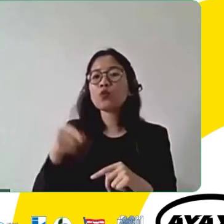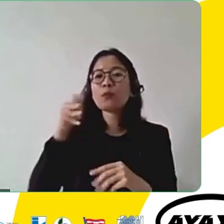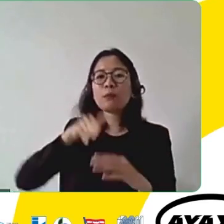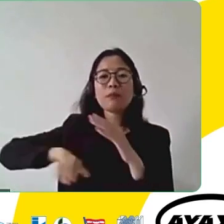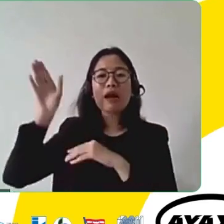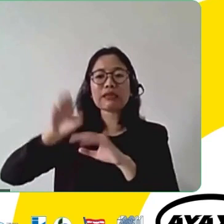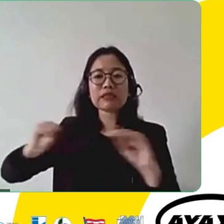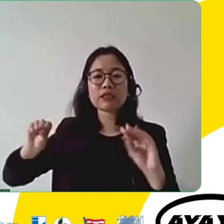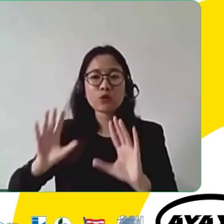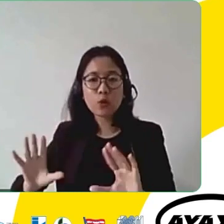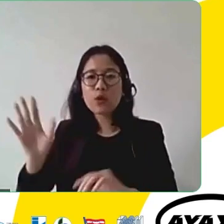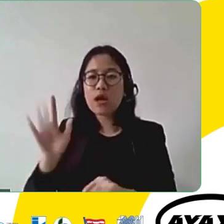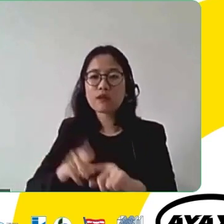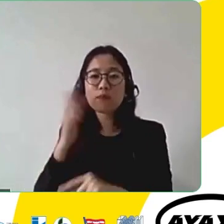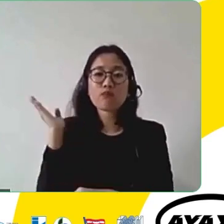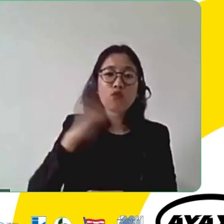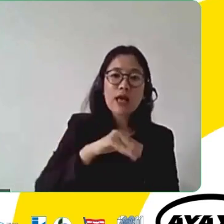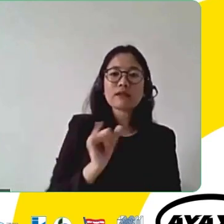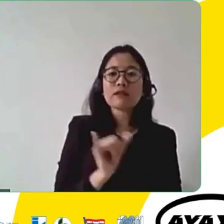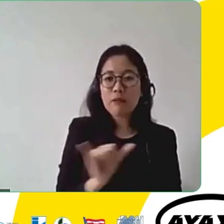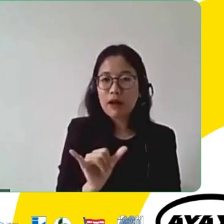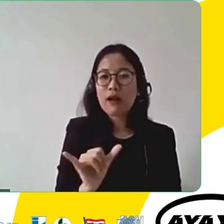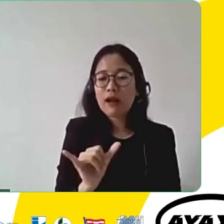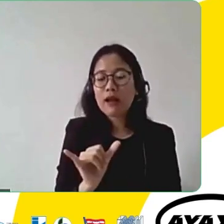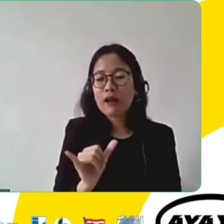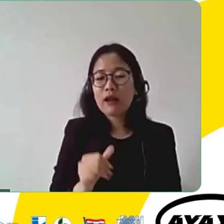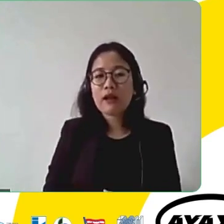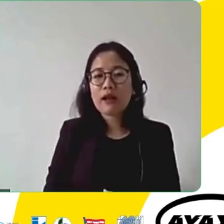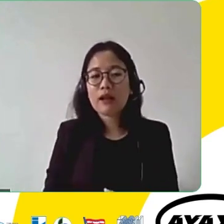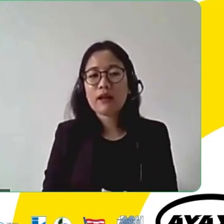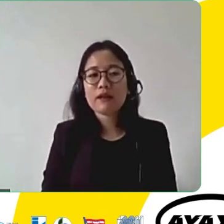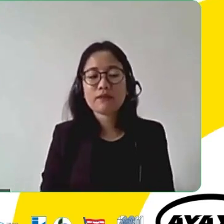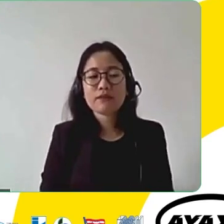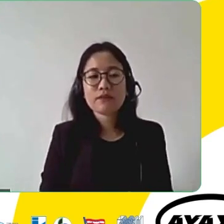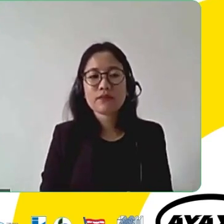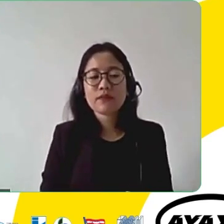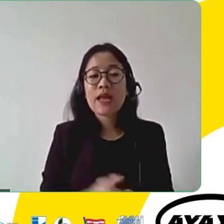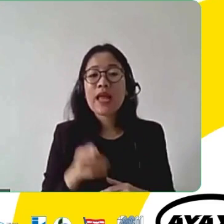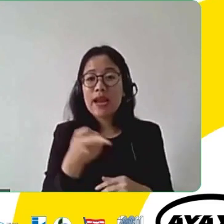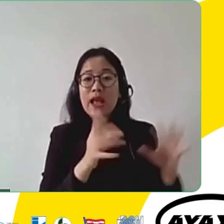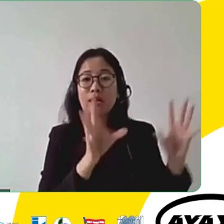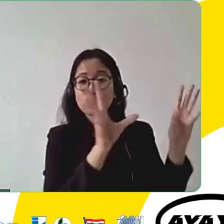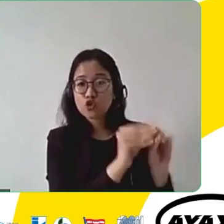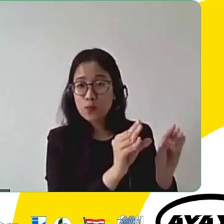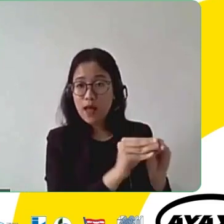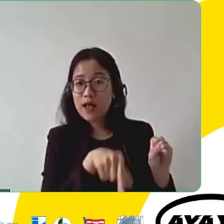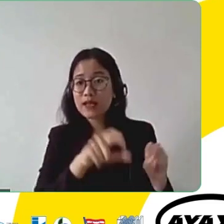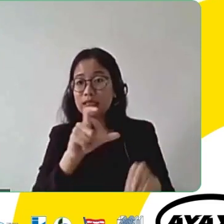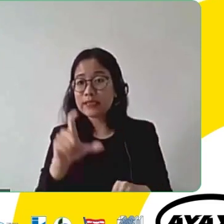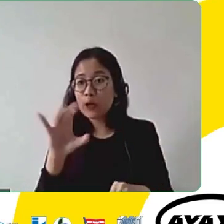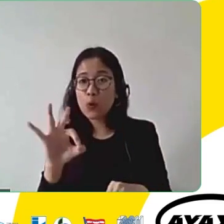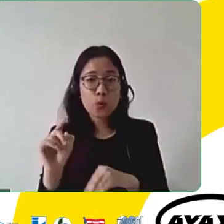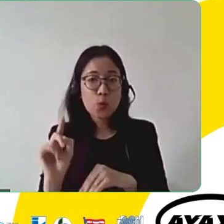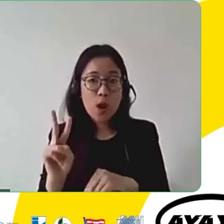monoxide inhale inside of the car, closed car with the air condition, it's also very high. It's about